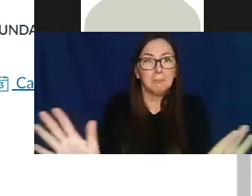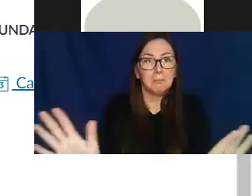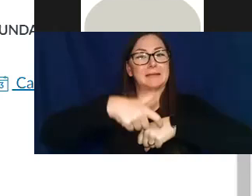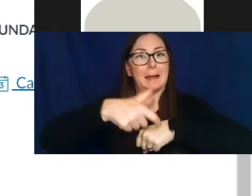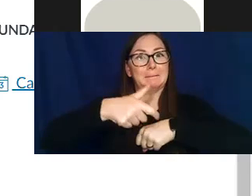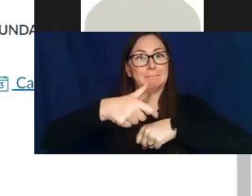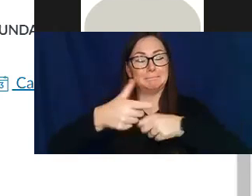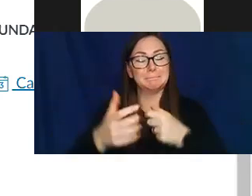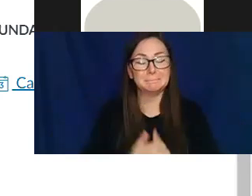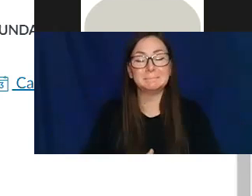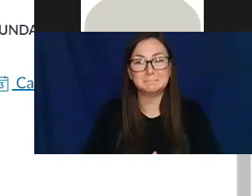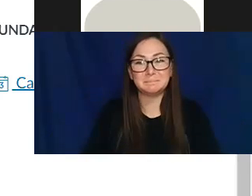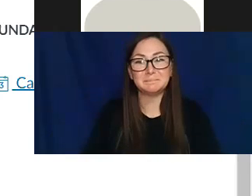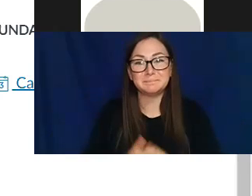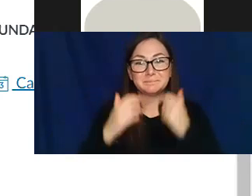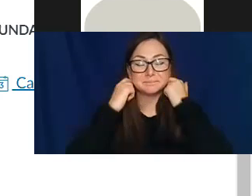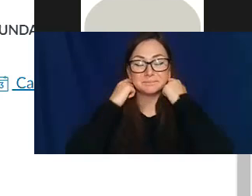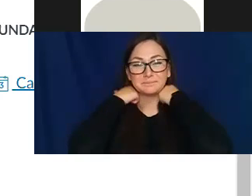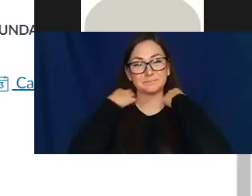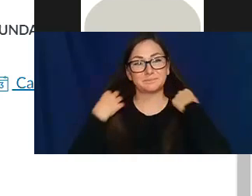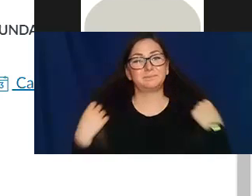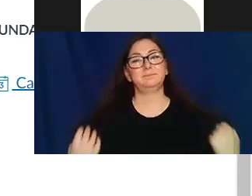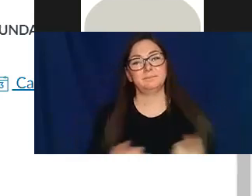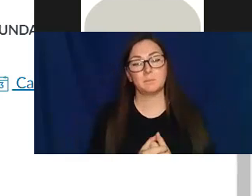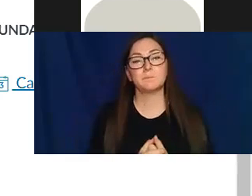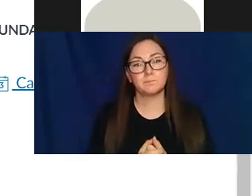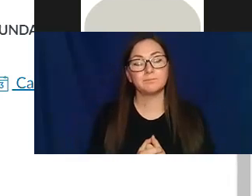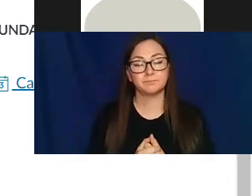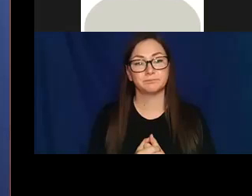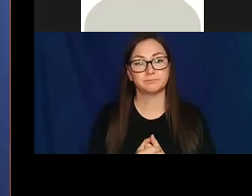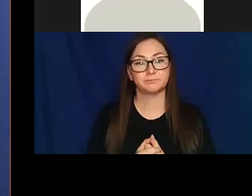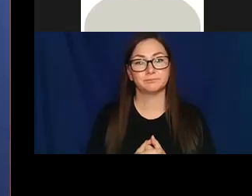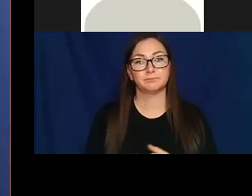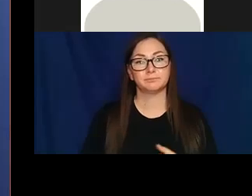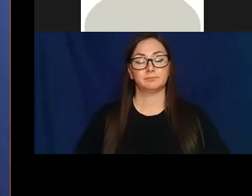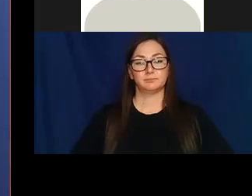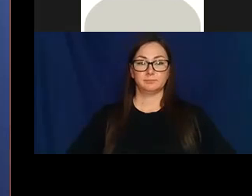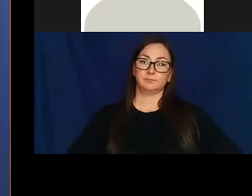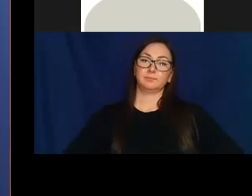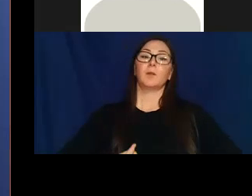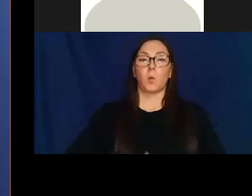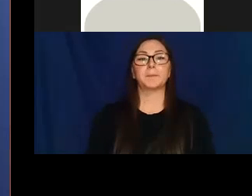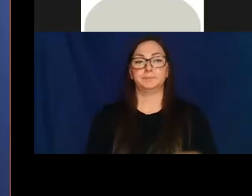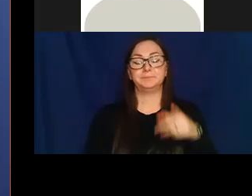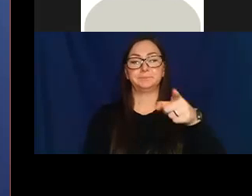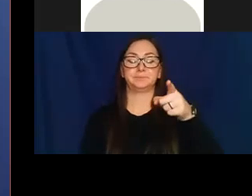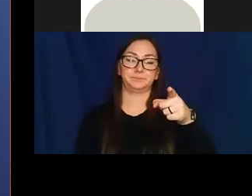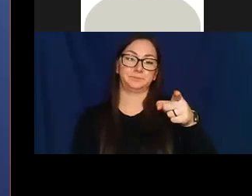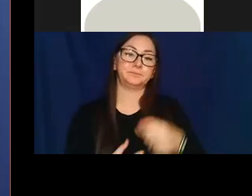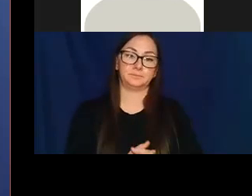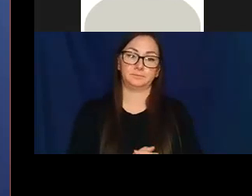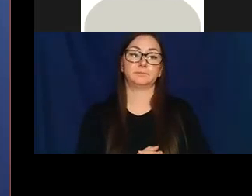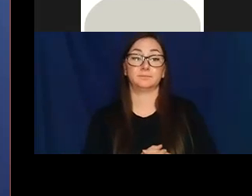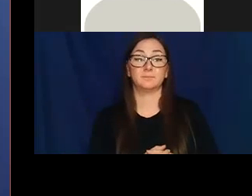Let's go back to where we ended up, and we ended up here. Now, what we're dealing